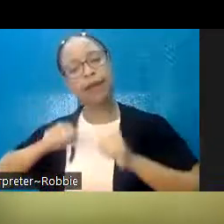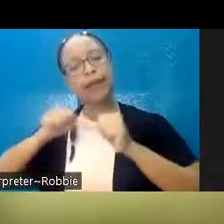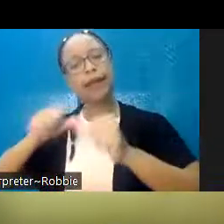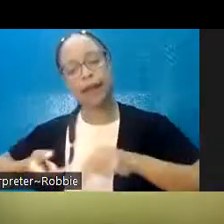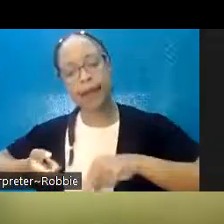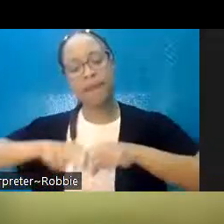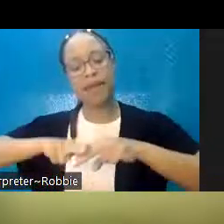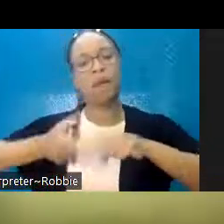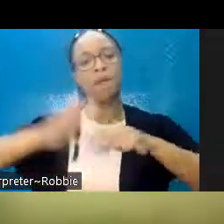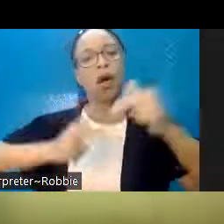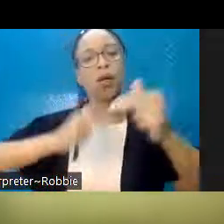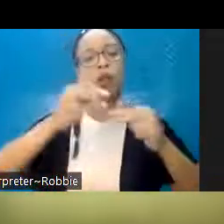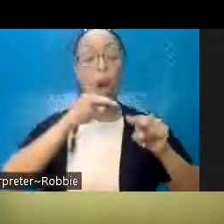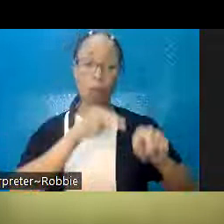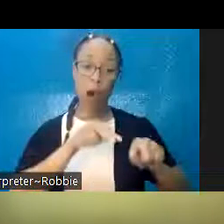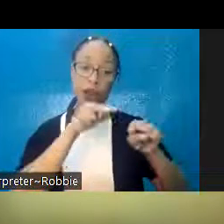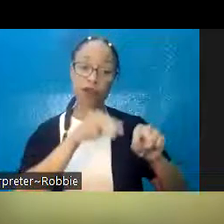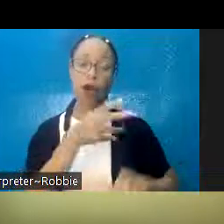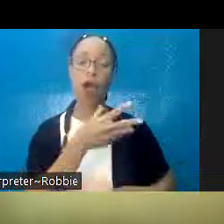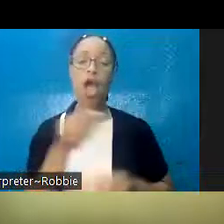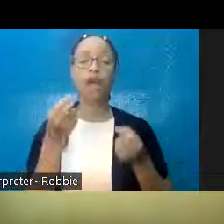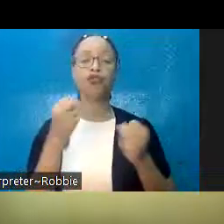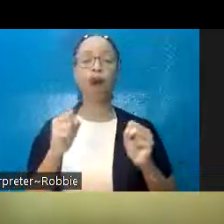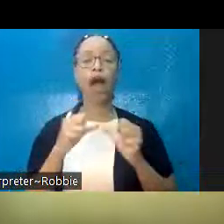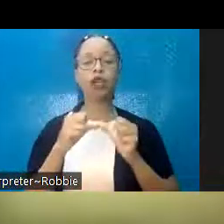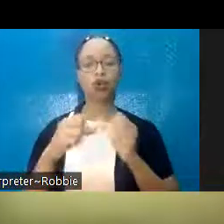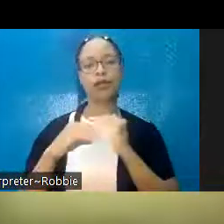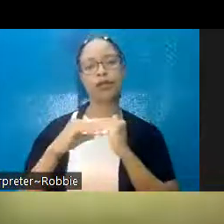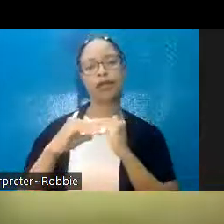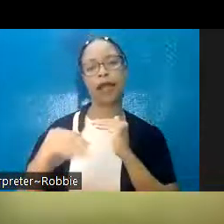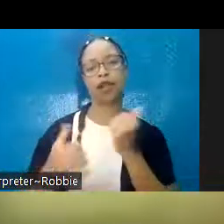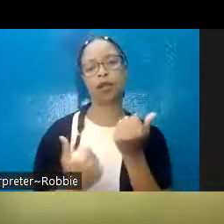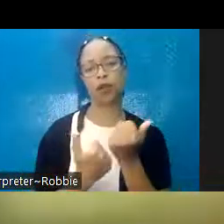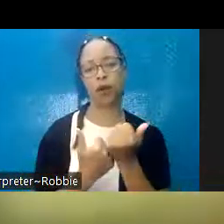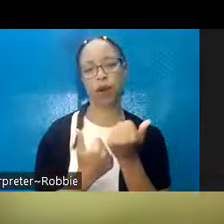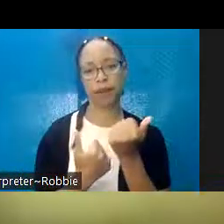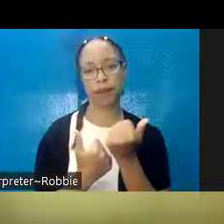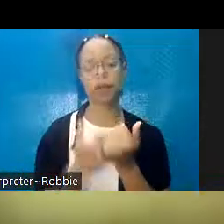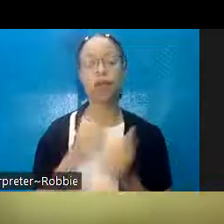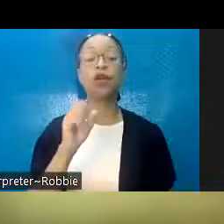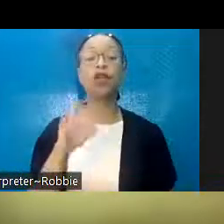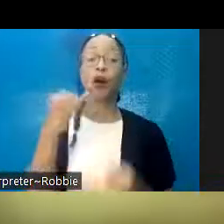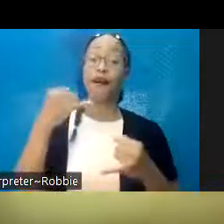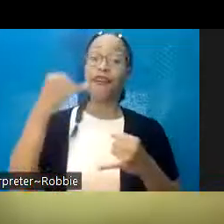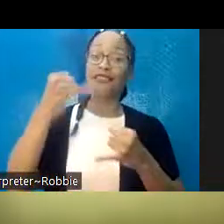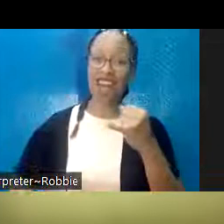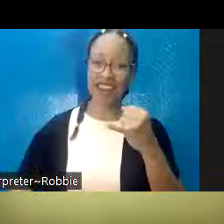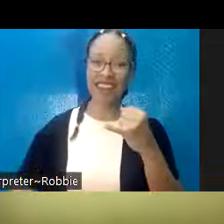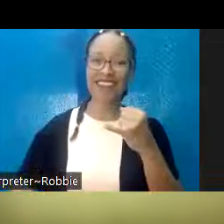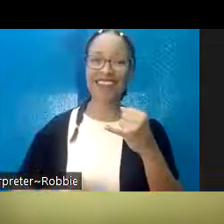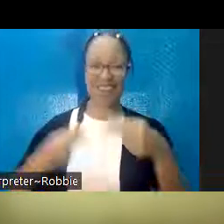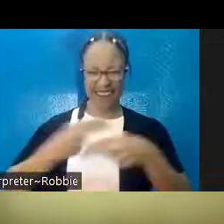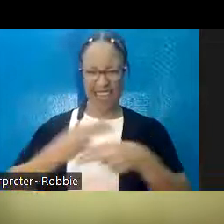build, monitor, and try to sustain and support. So finally, last